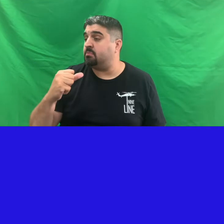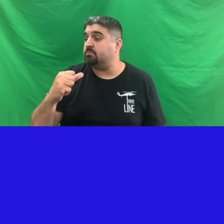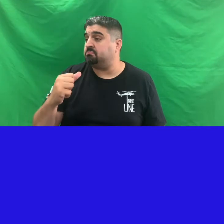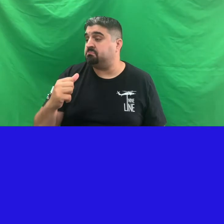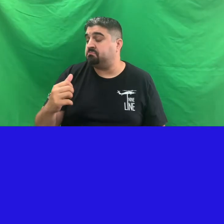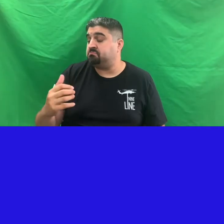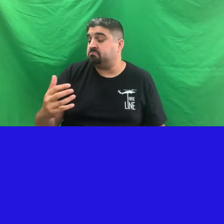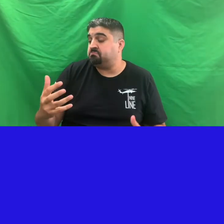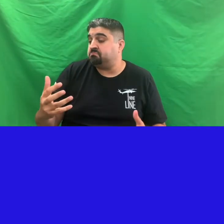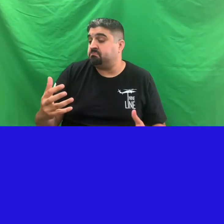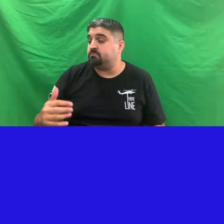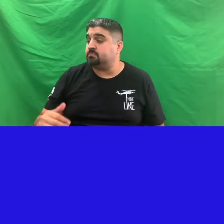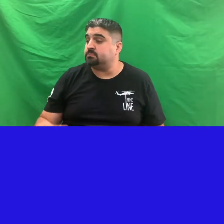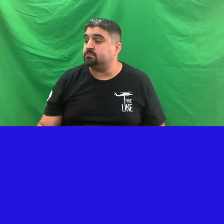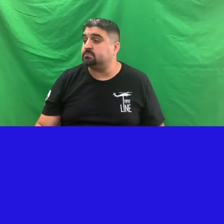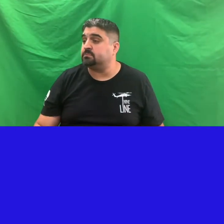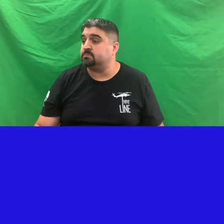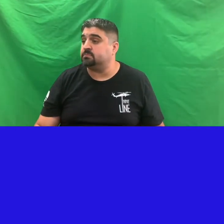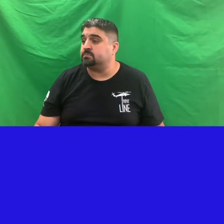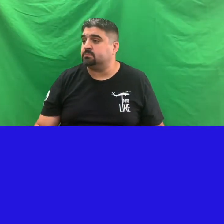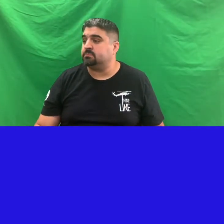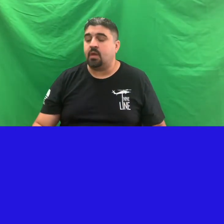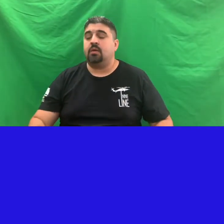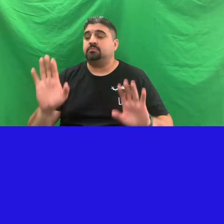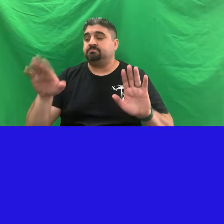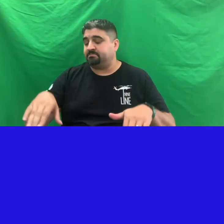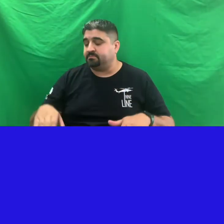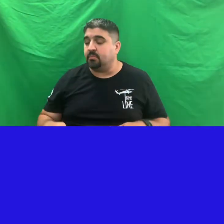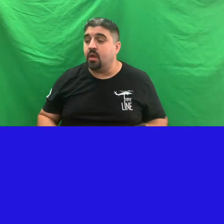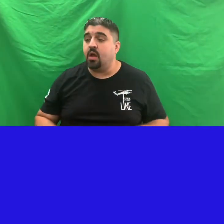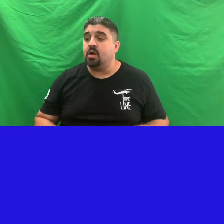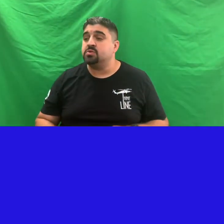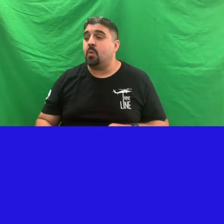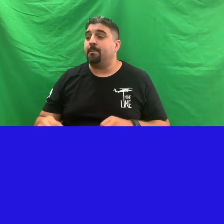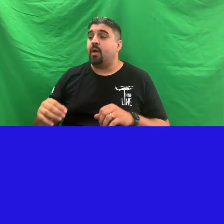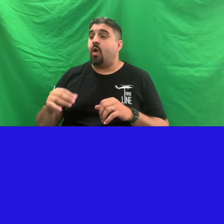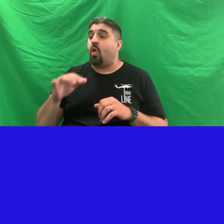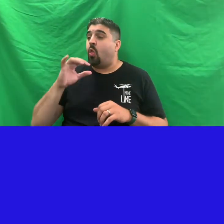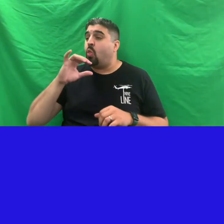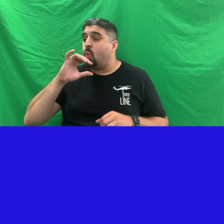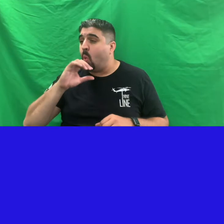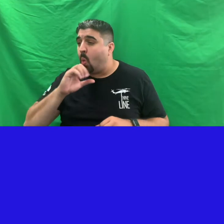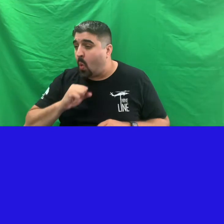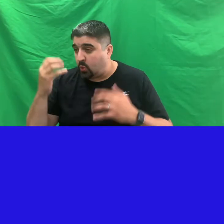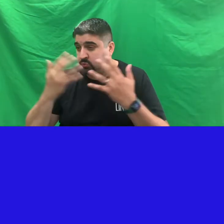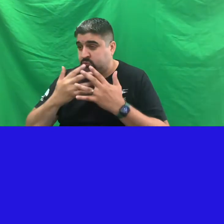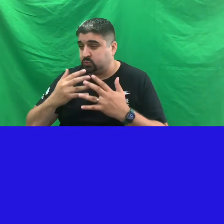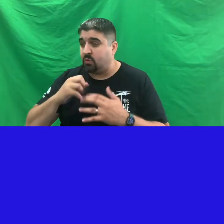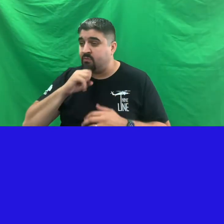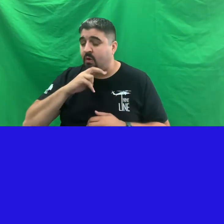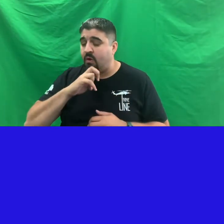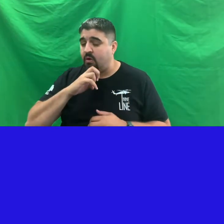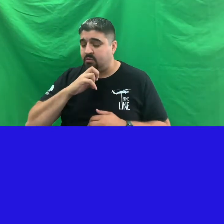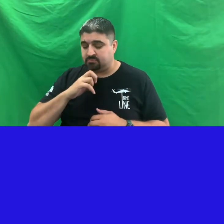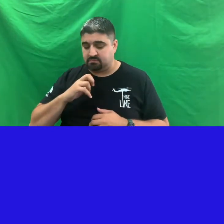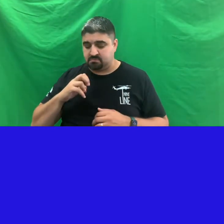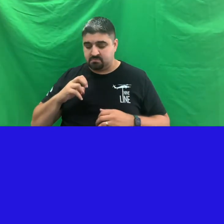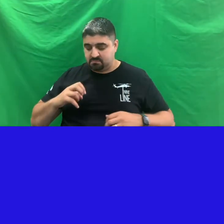Maybe it did. Maybe it didn't, said Frog. Frog went on with the